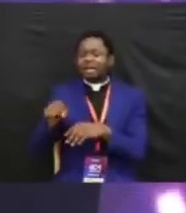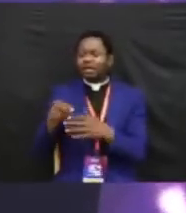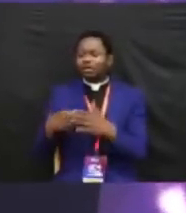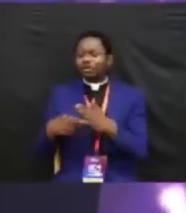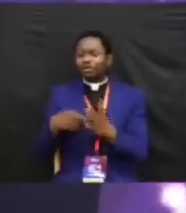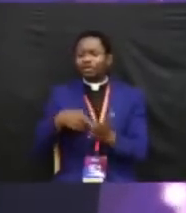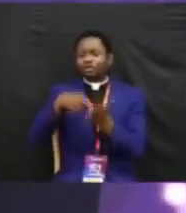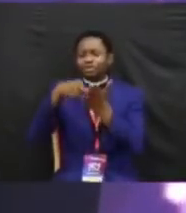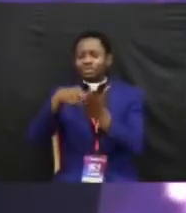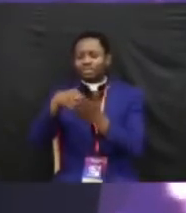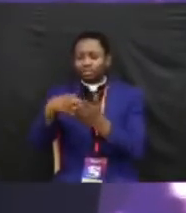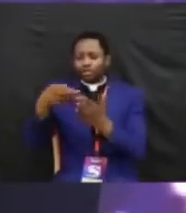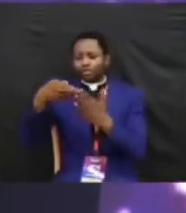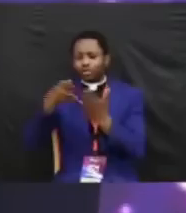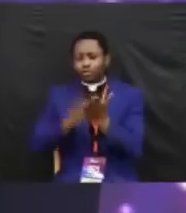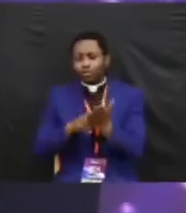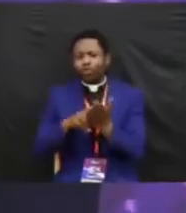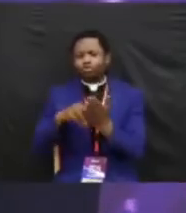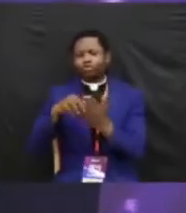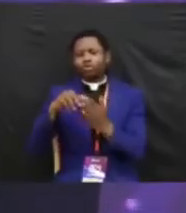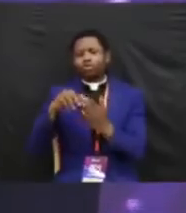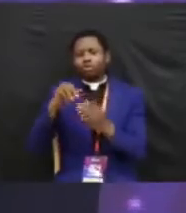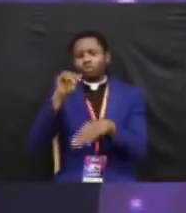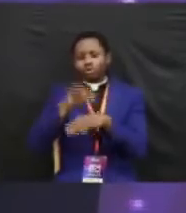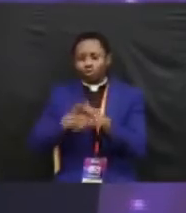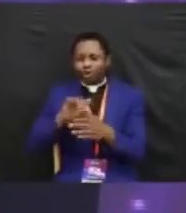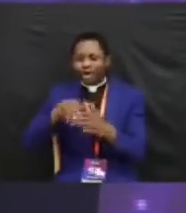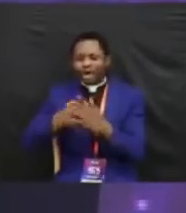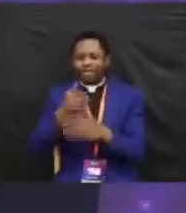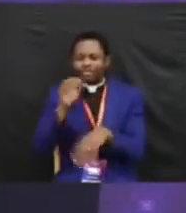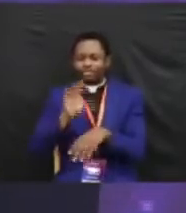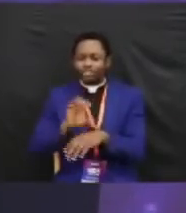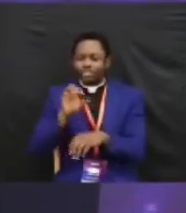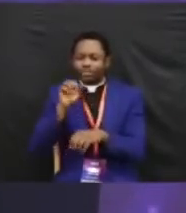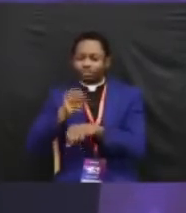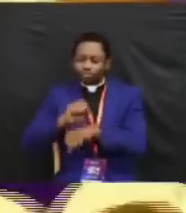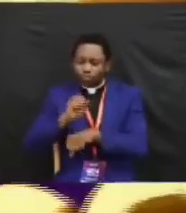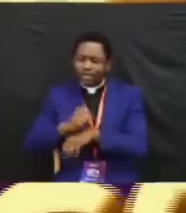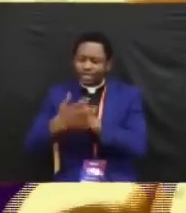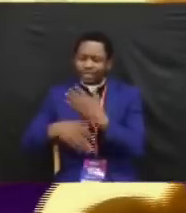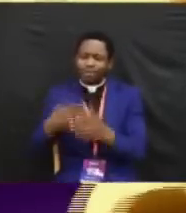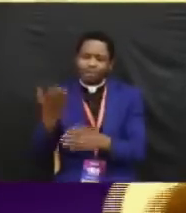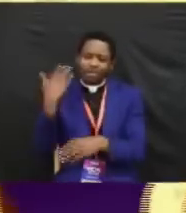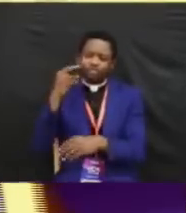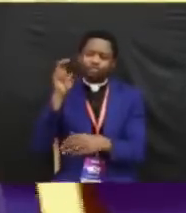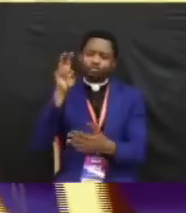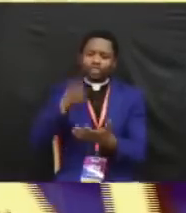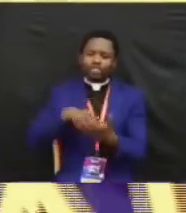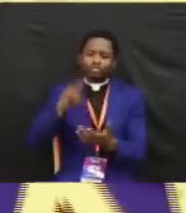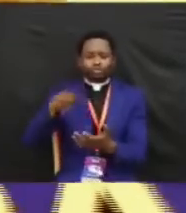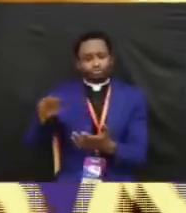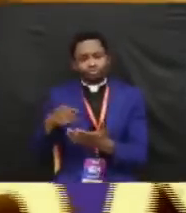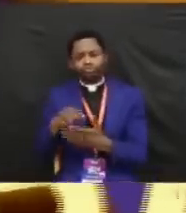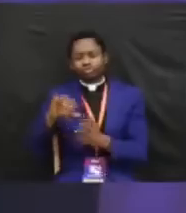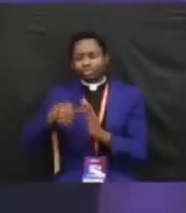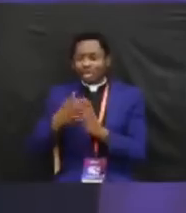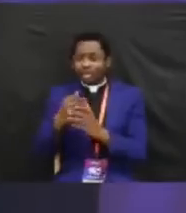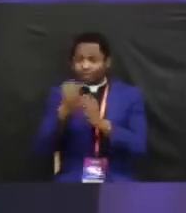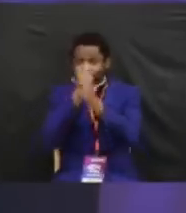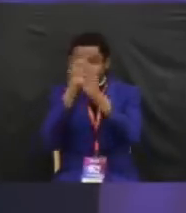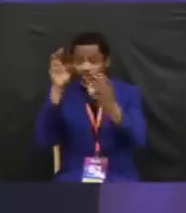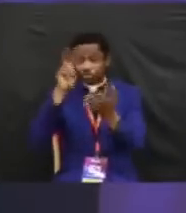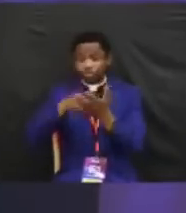2022 and some highlights on vision 2023 agenda of possessing the nations.